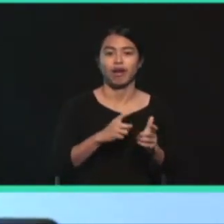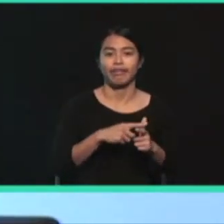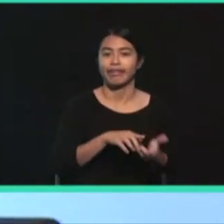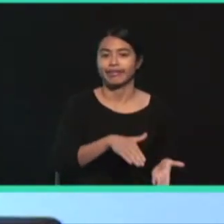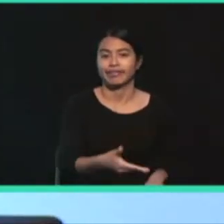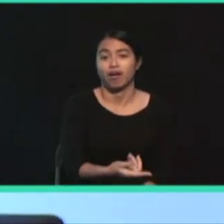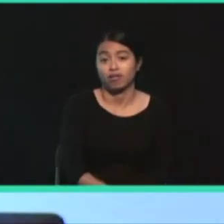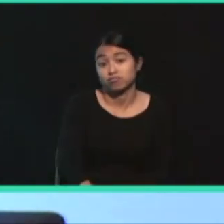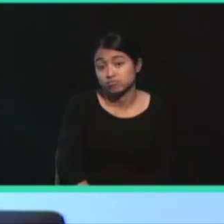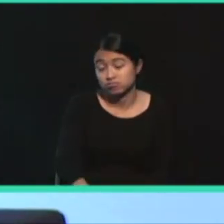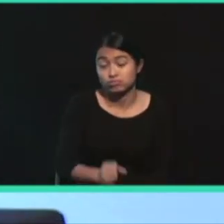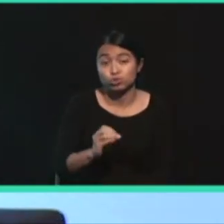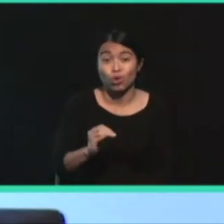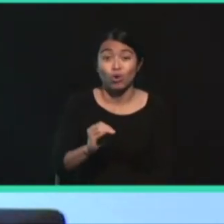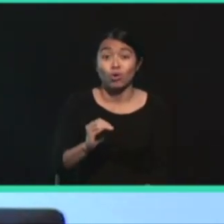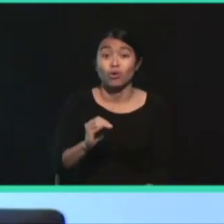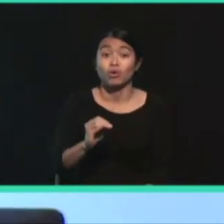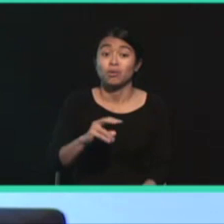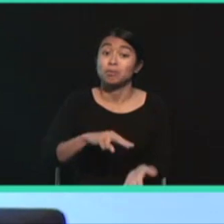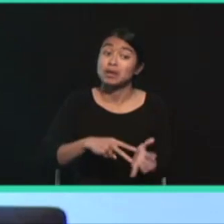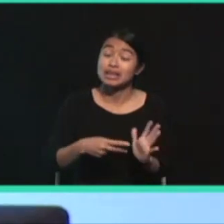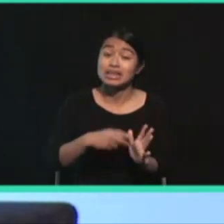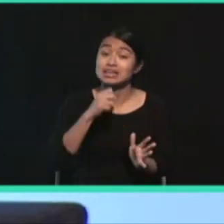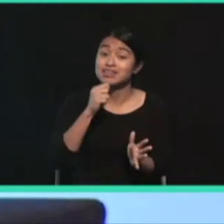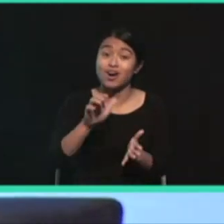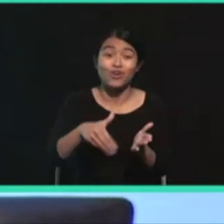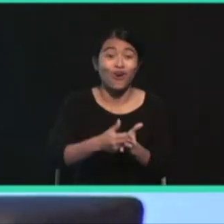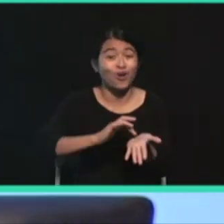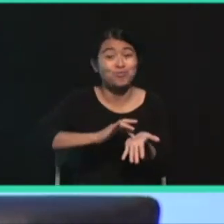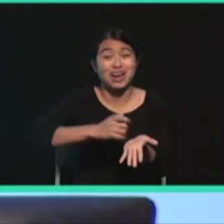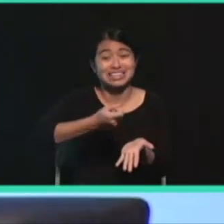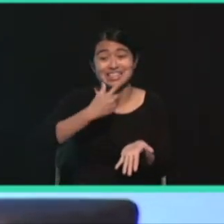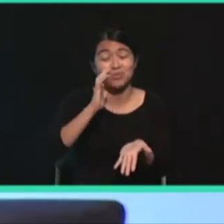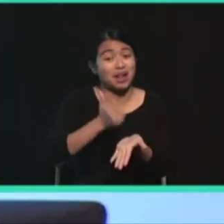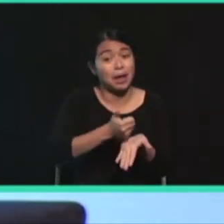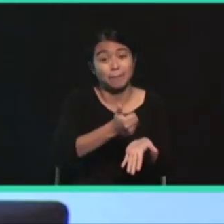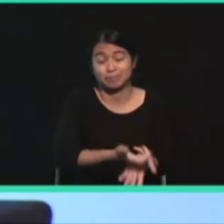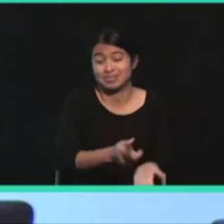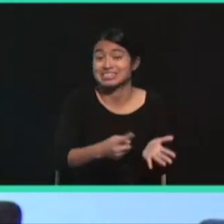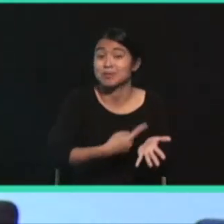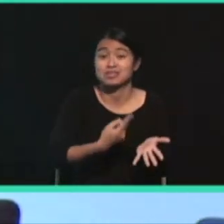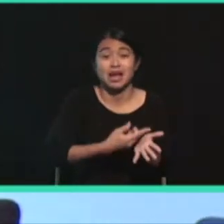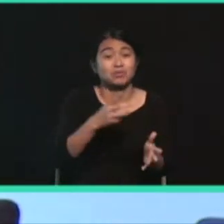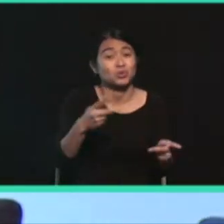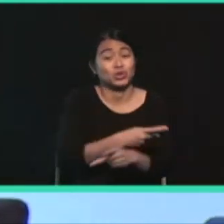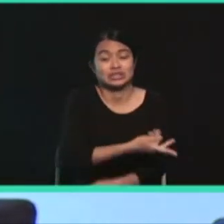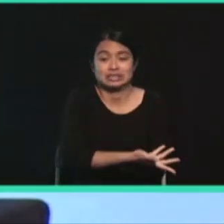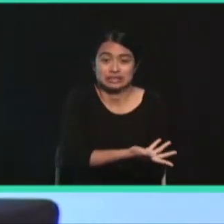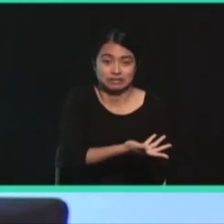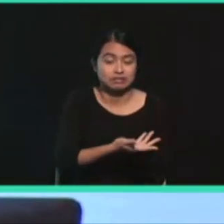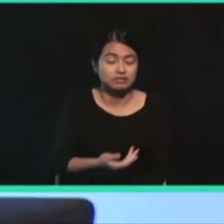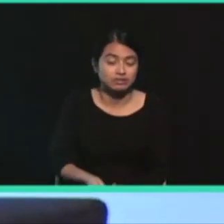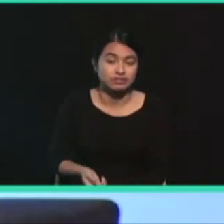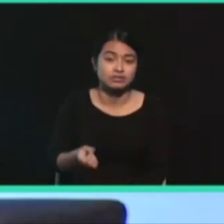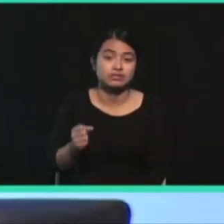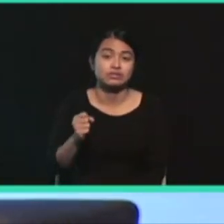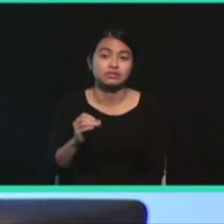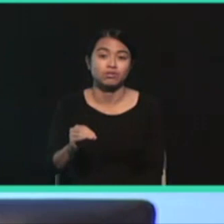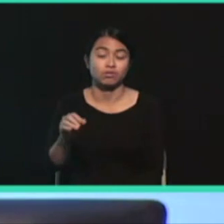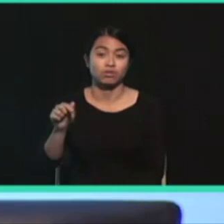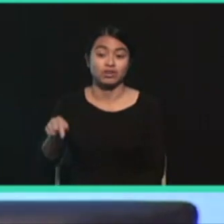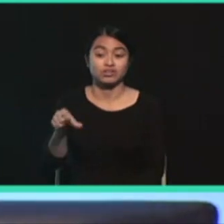every probiotic does help, it can sometimes even harm, and this is a very important problem. And this is